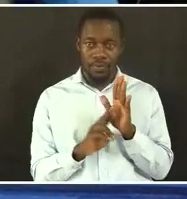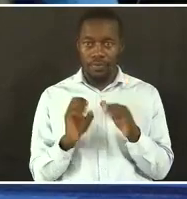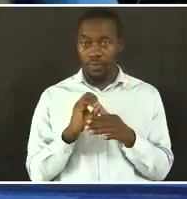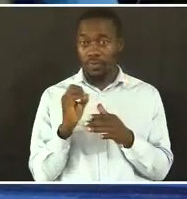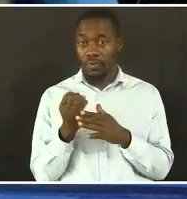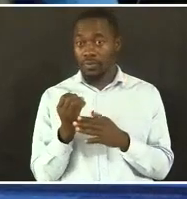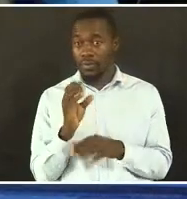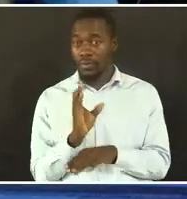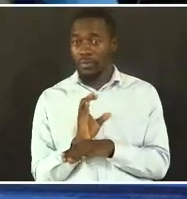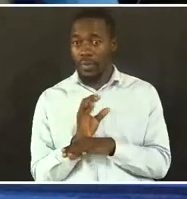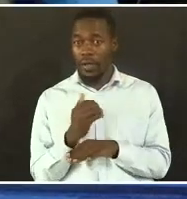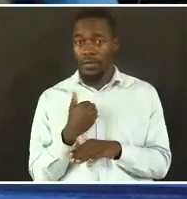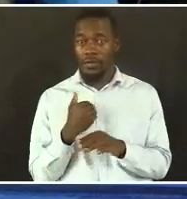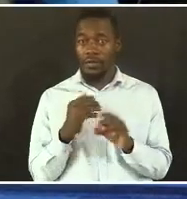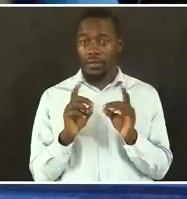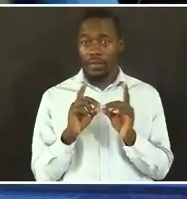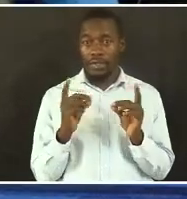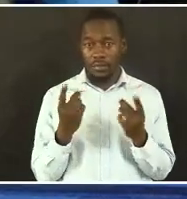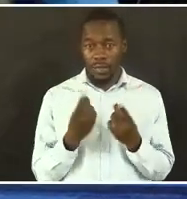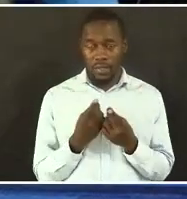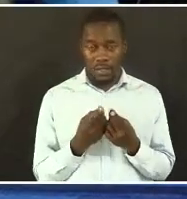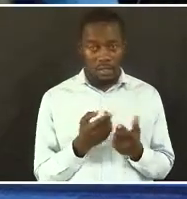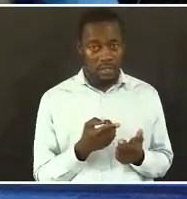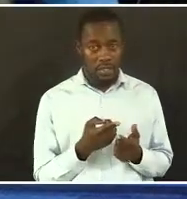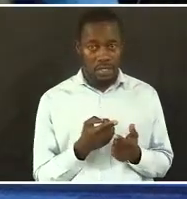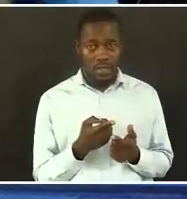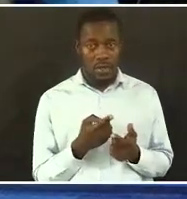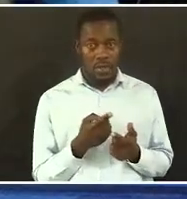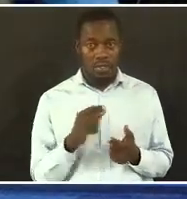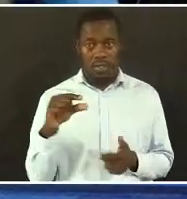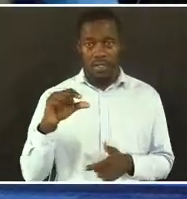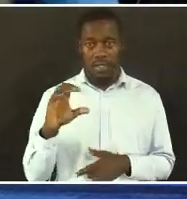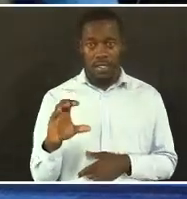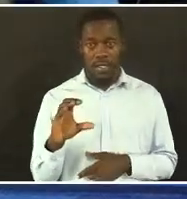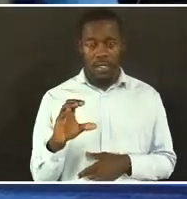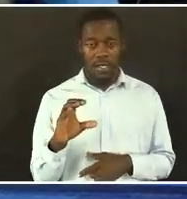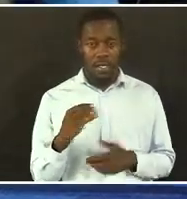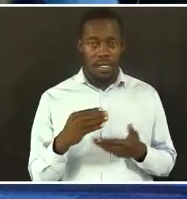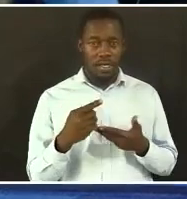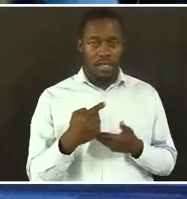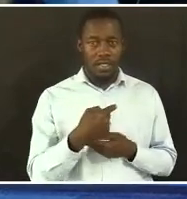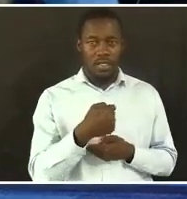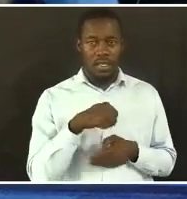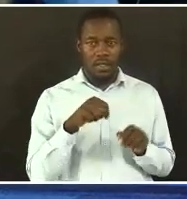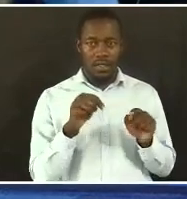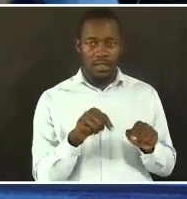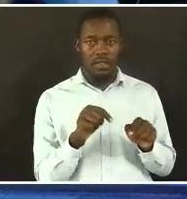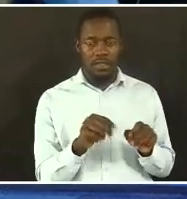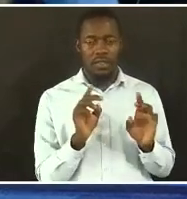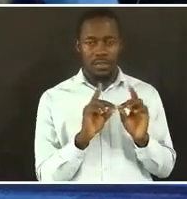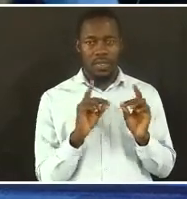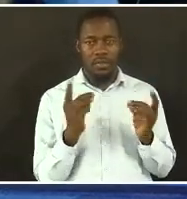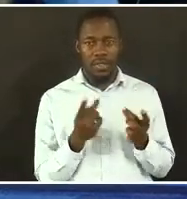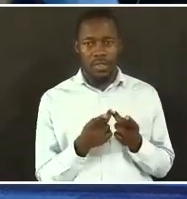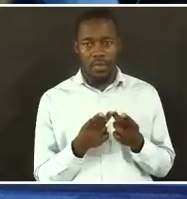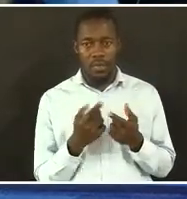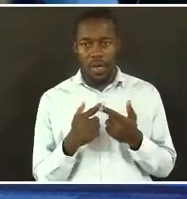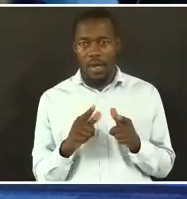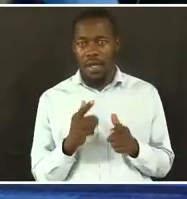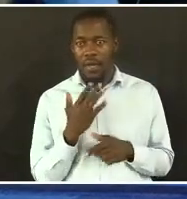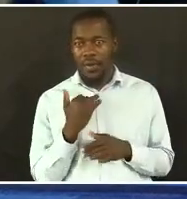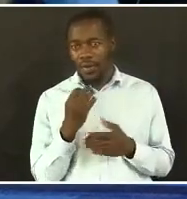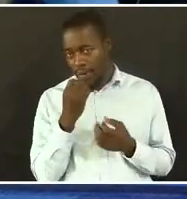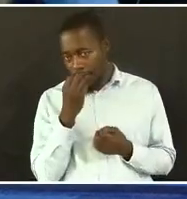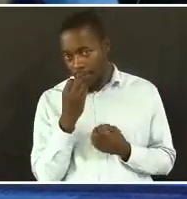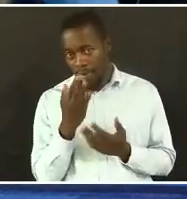and it was designed by the General Conference. And I want to tell you, far from it, this ministry